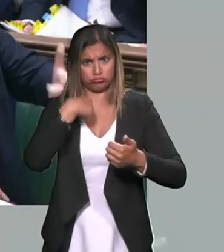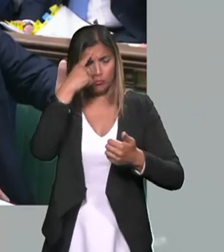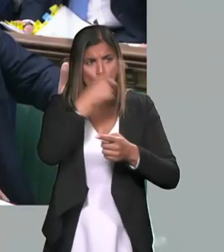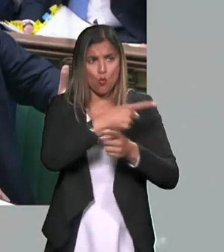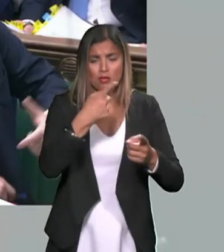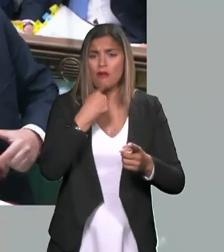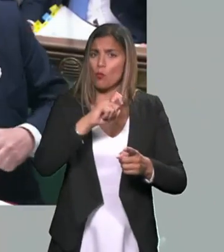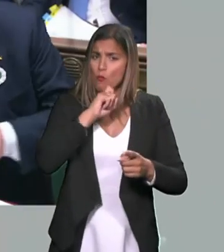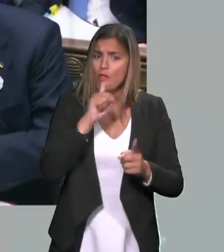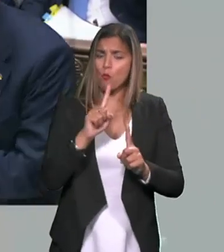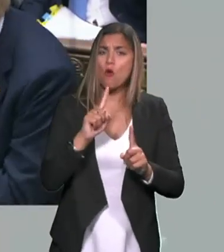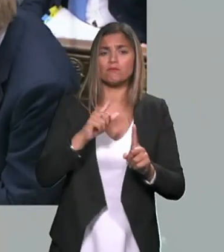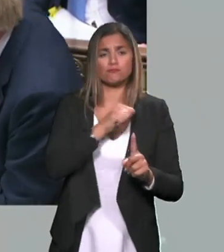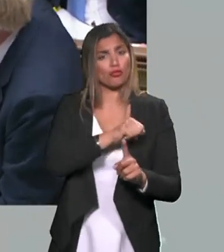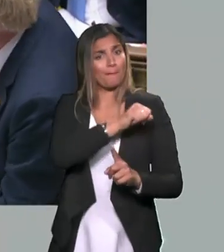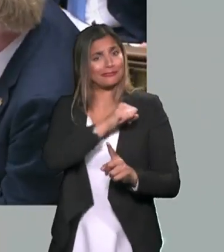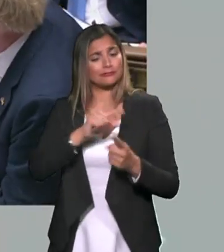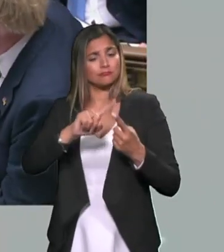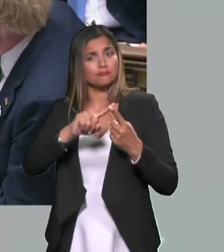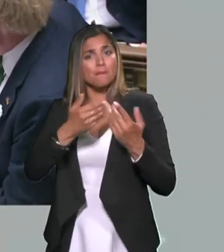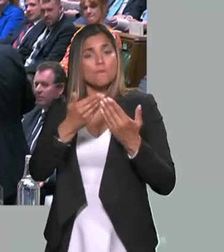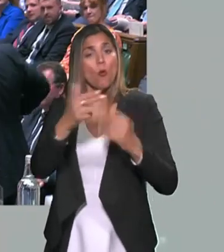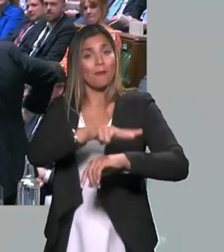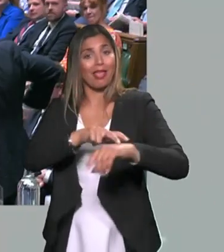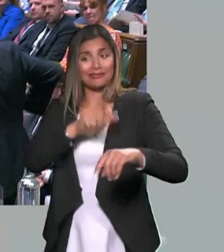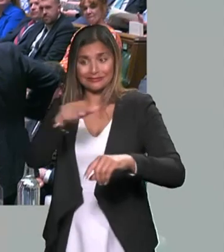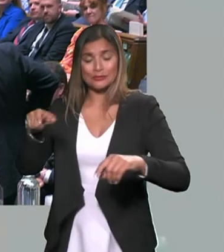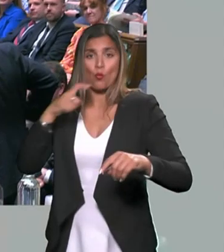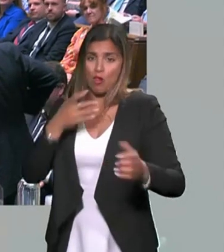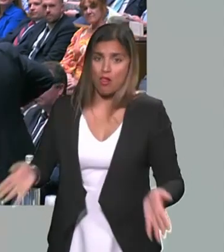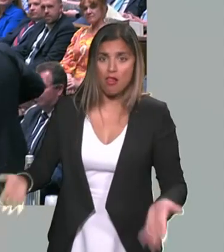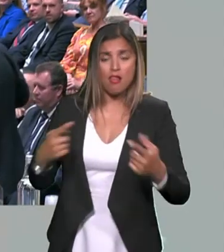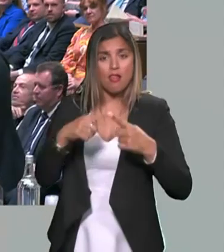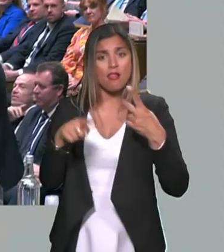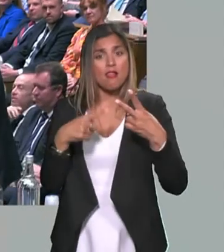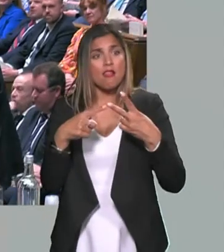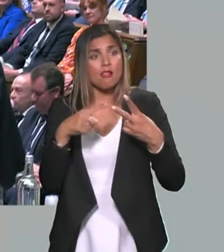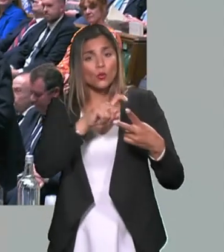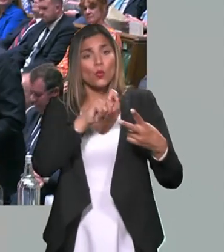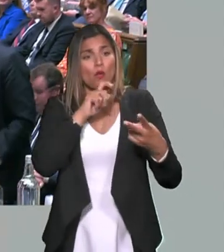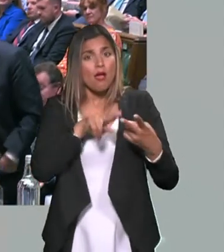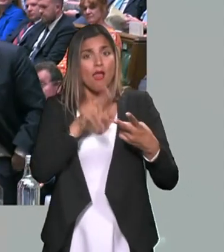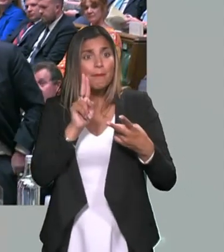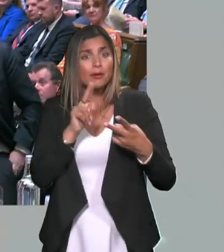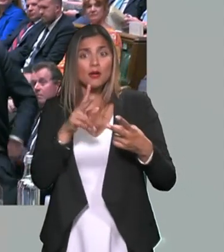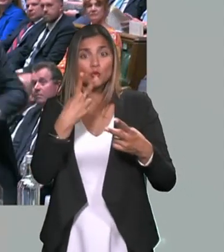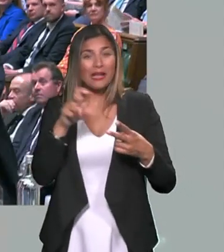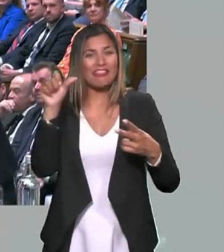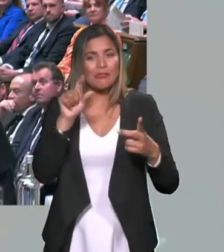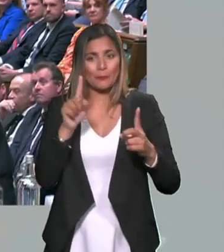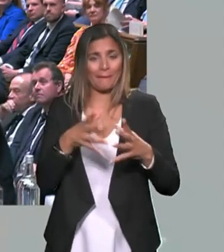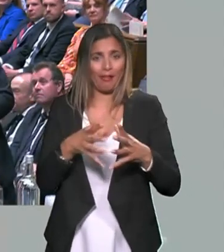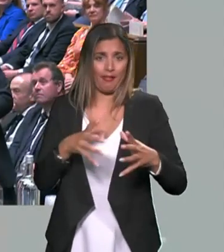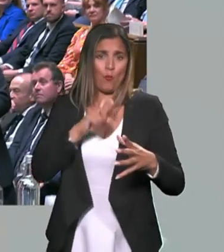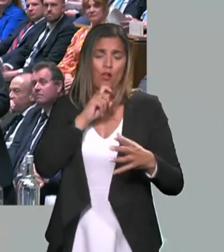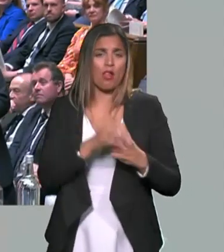street, exactly as we promised. Already at 13,576, we're going to go up to 20,000. Whoever takes over will build. They